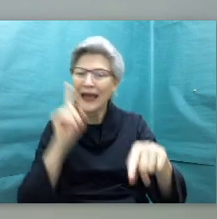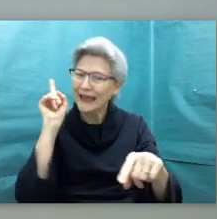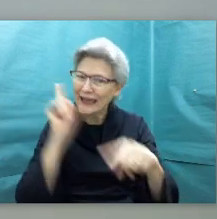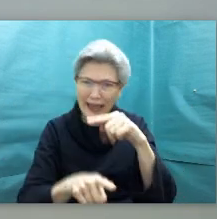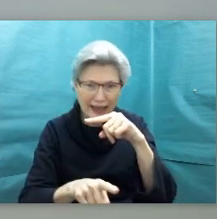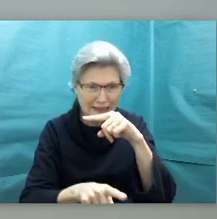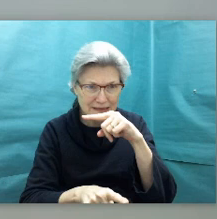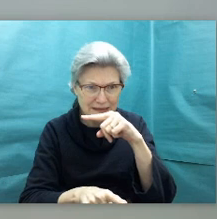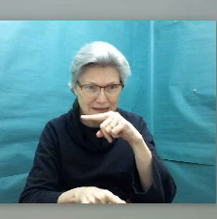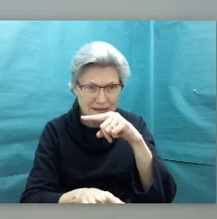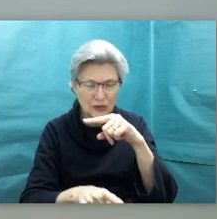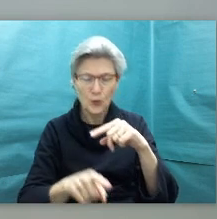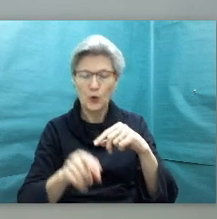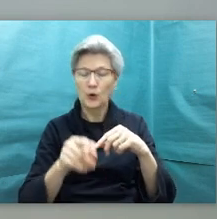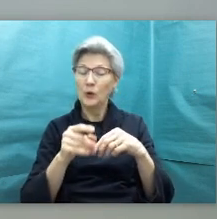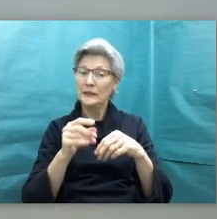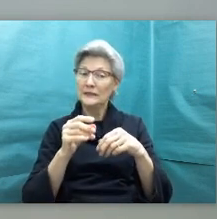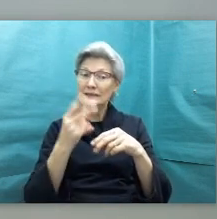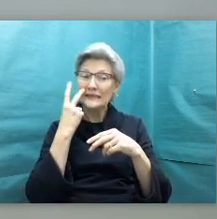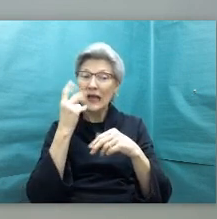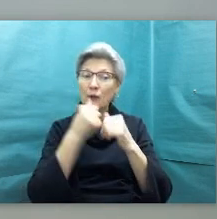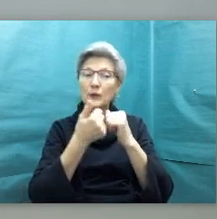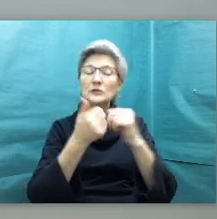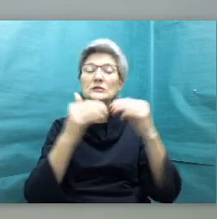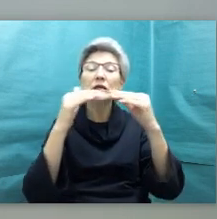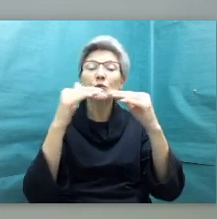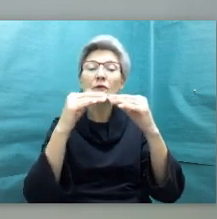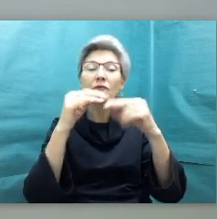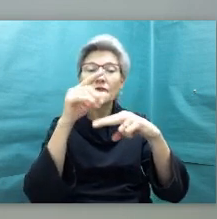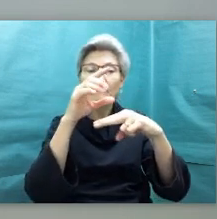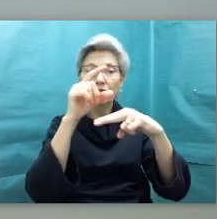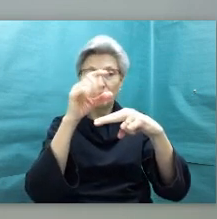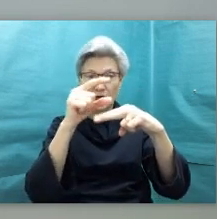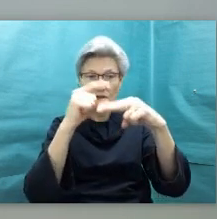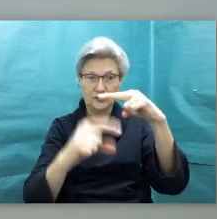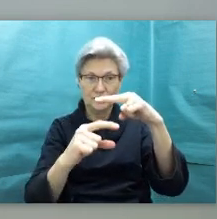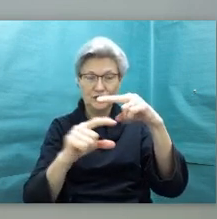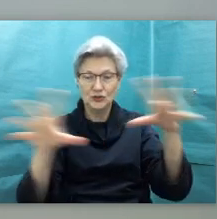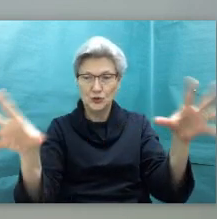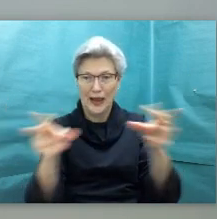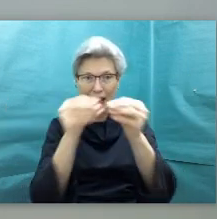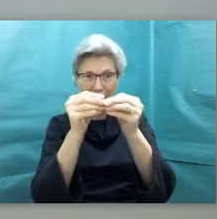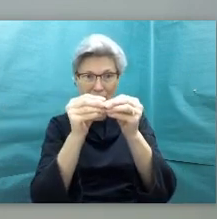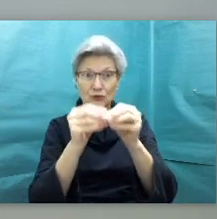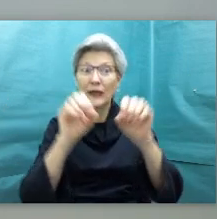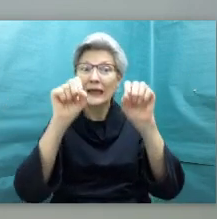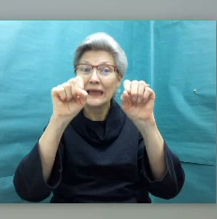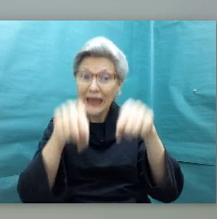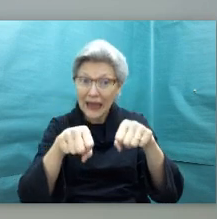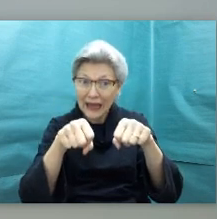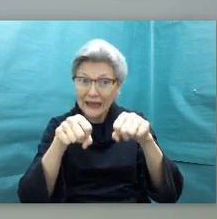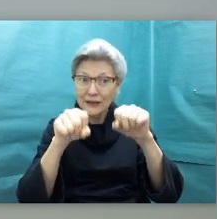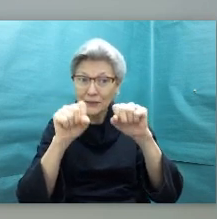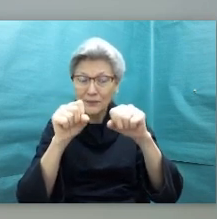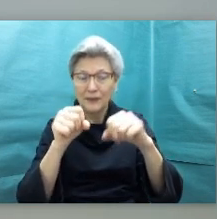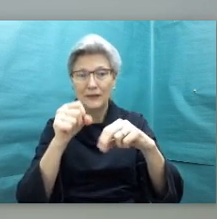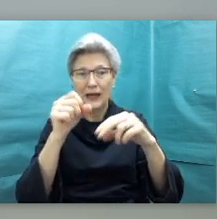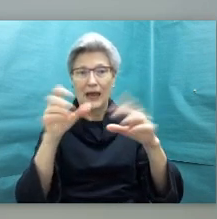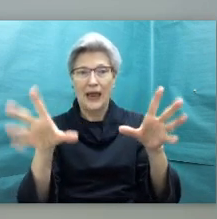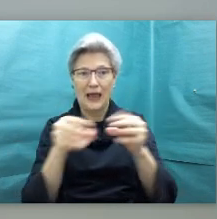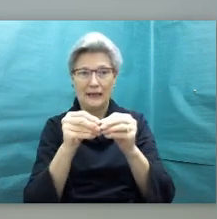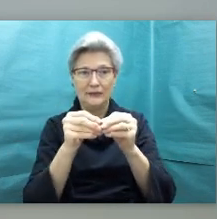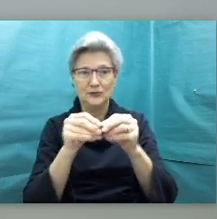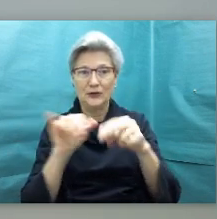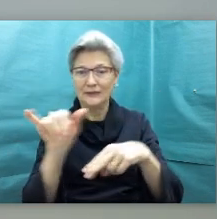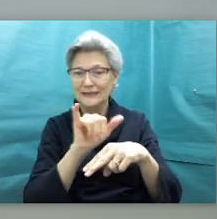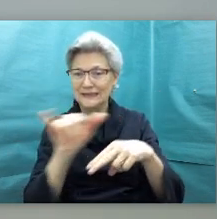how we can use equivalent fractions to add these two fractions together so that they do have the same size, the